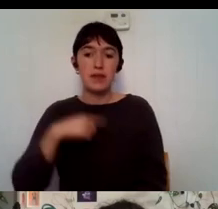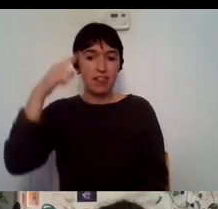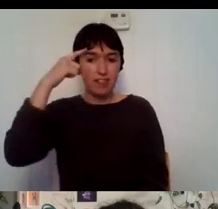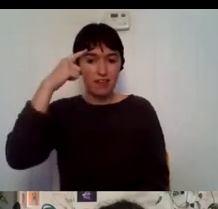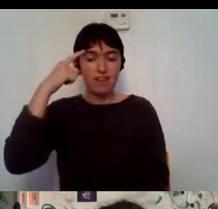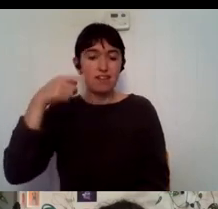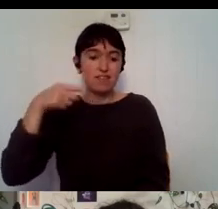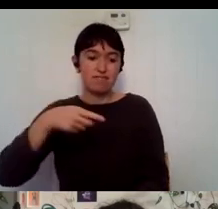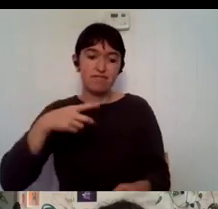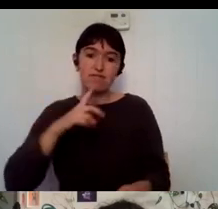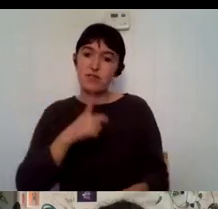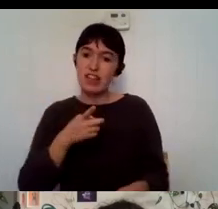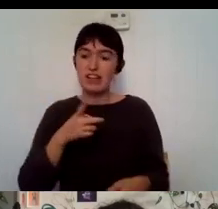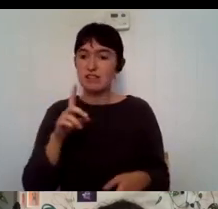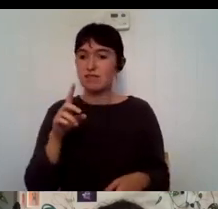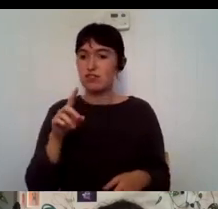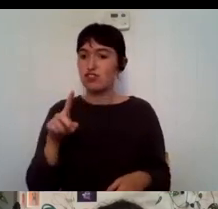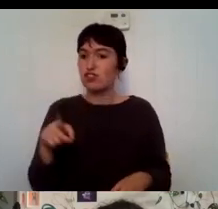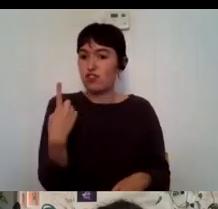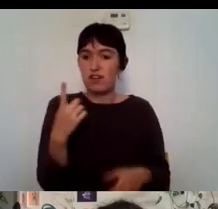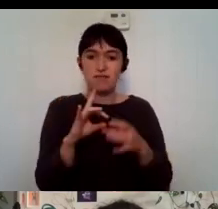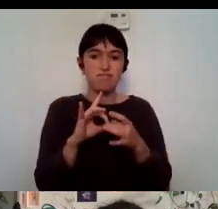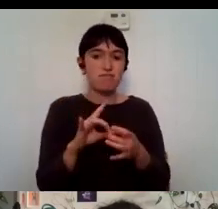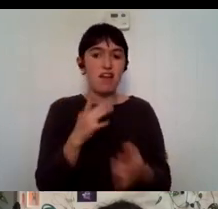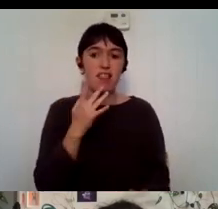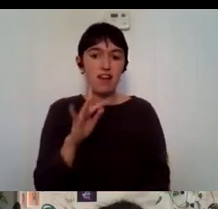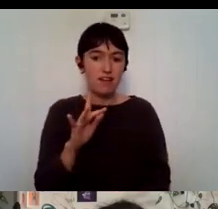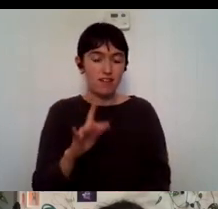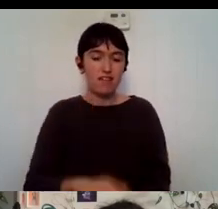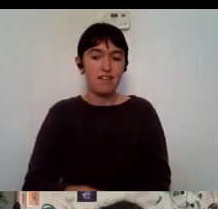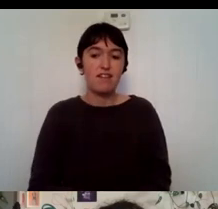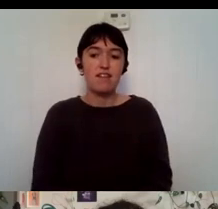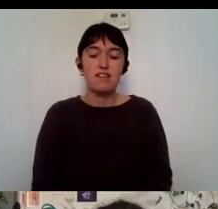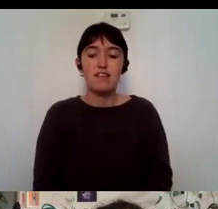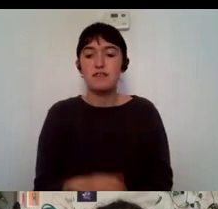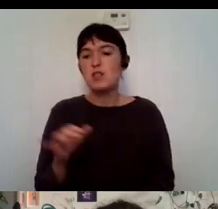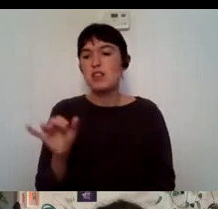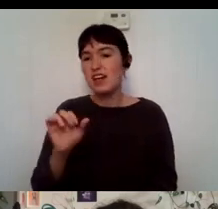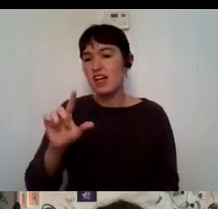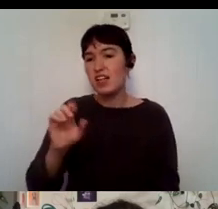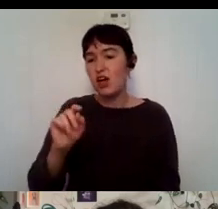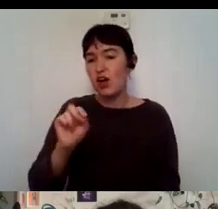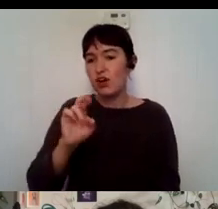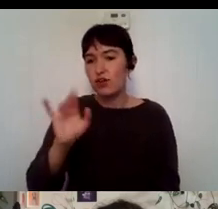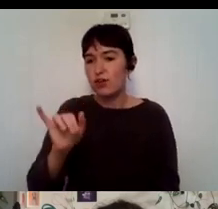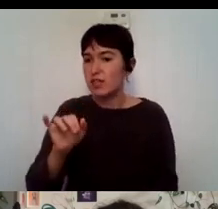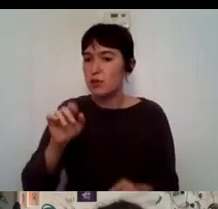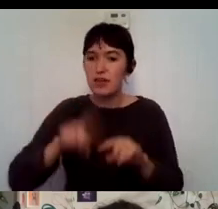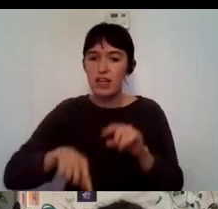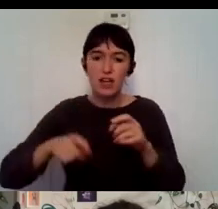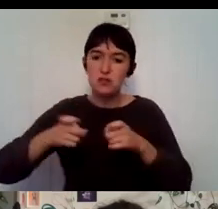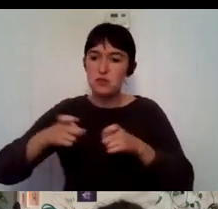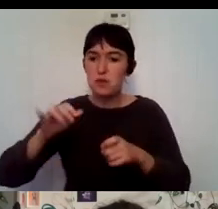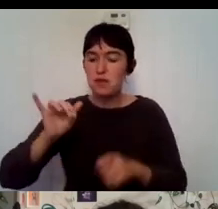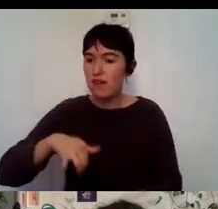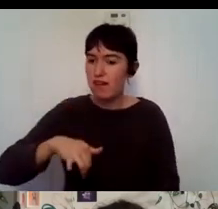There's nothing that you can do to control the situation. Or something like a lottery, there's nothing that you can do to control the situation. And